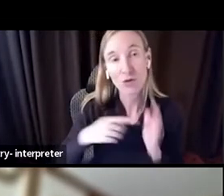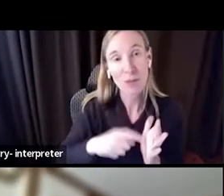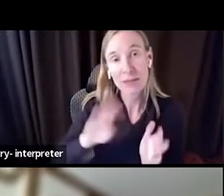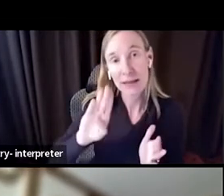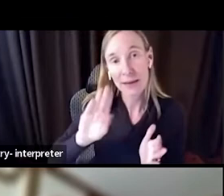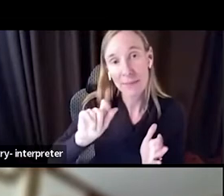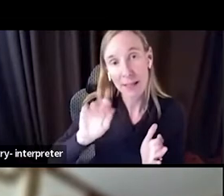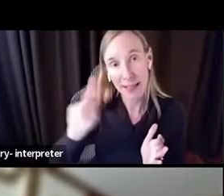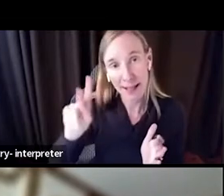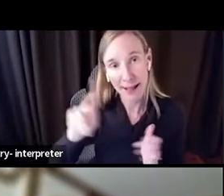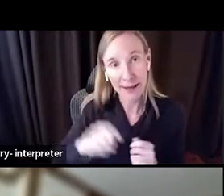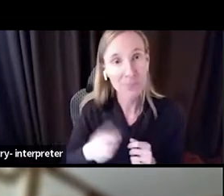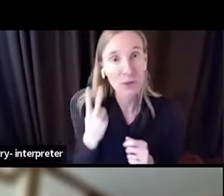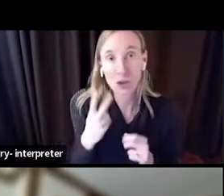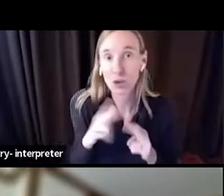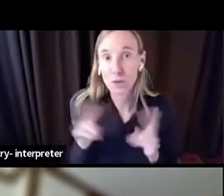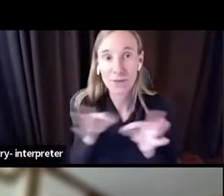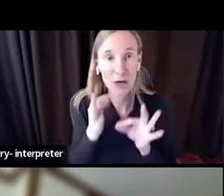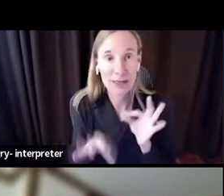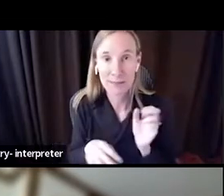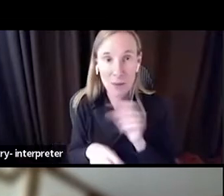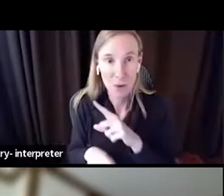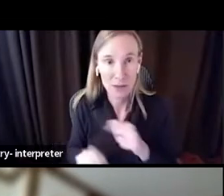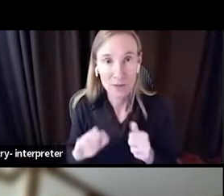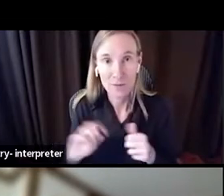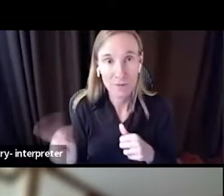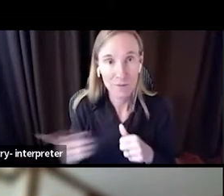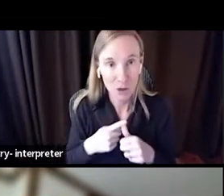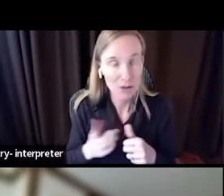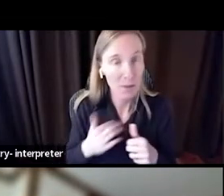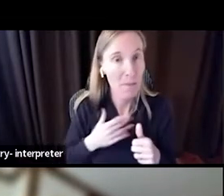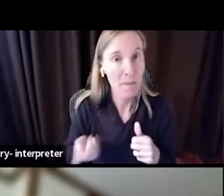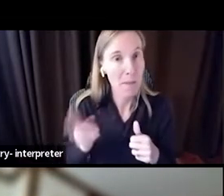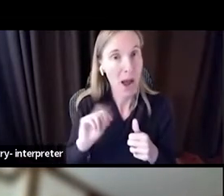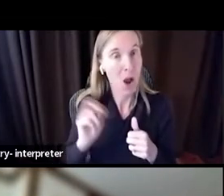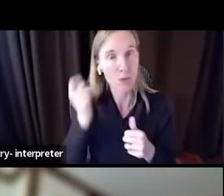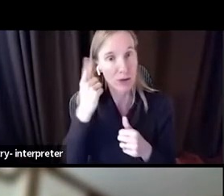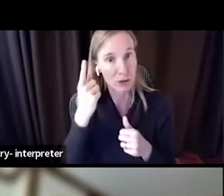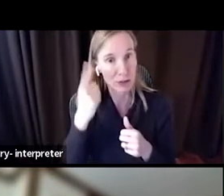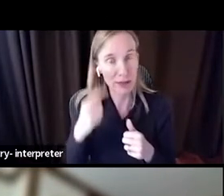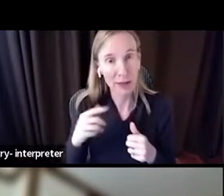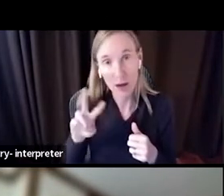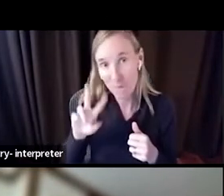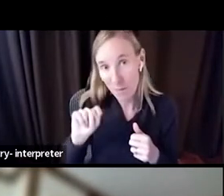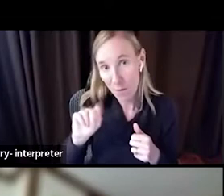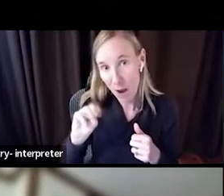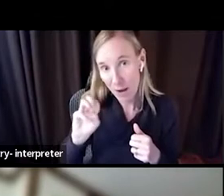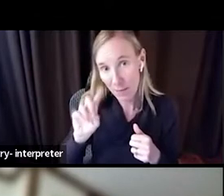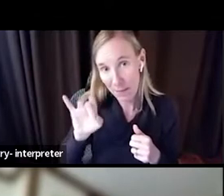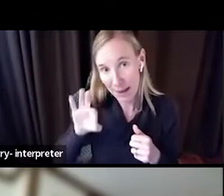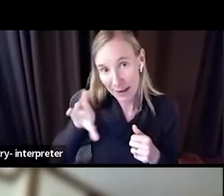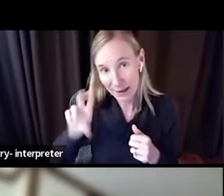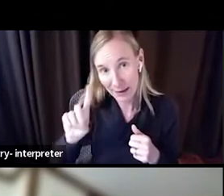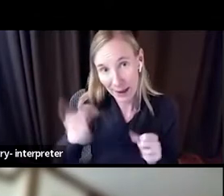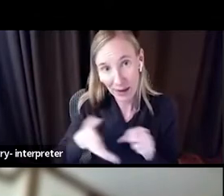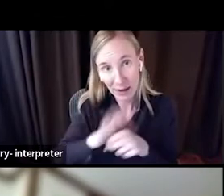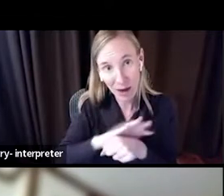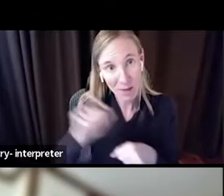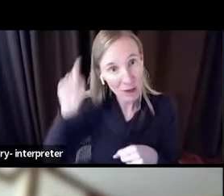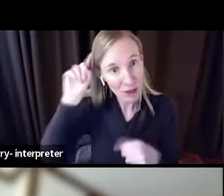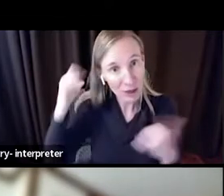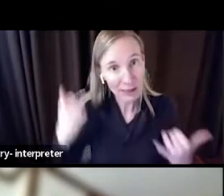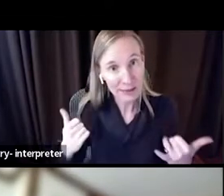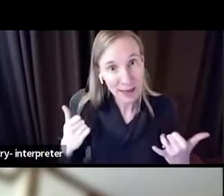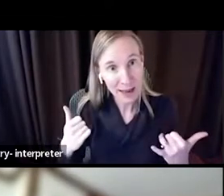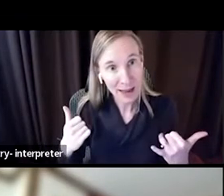Two very simple questions. First of all, just for my own knowledge, does Vermont Medicaid currently cover hearing aids? That's right.